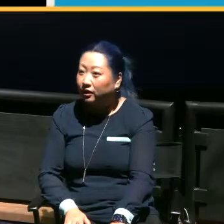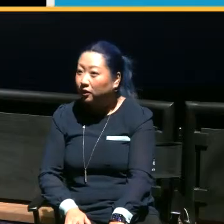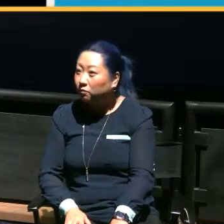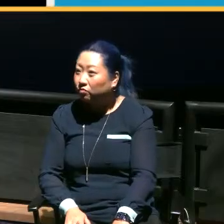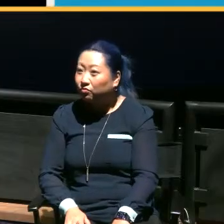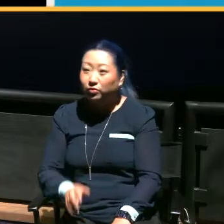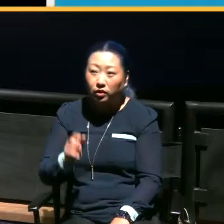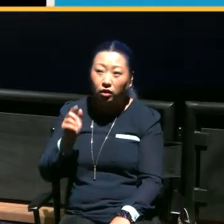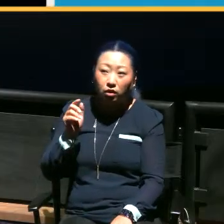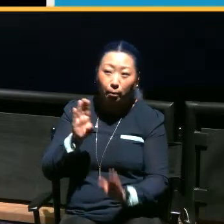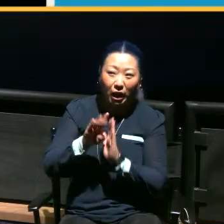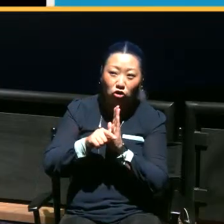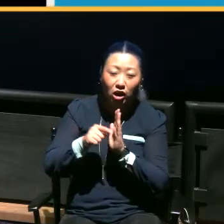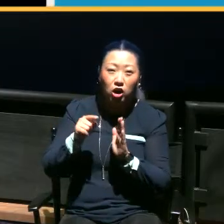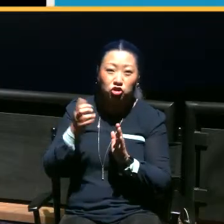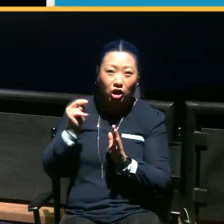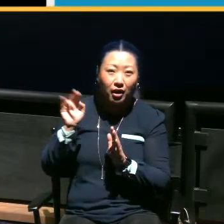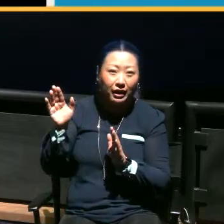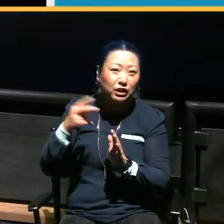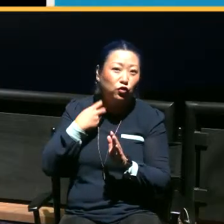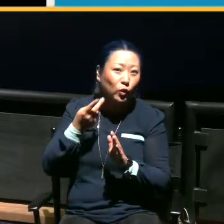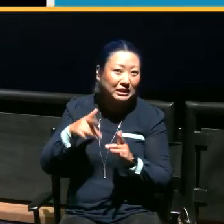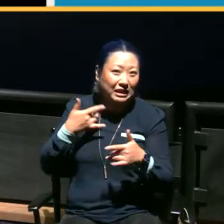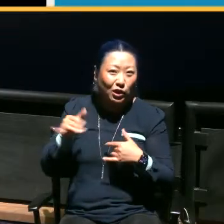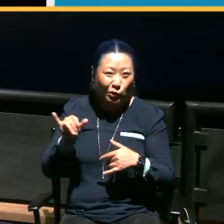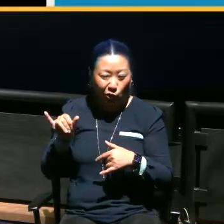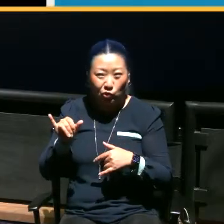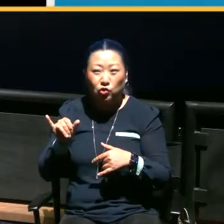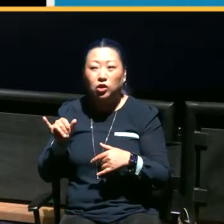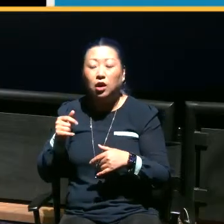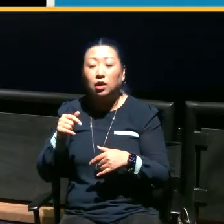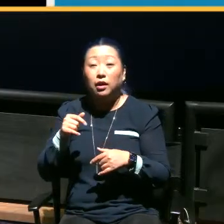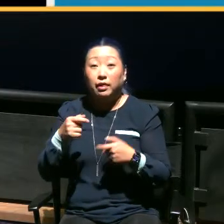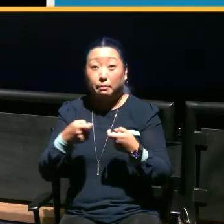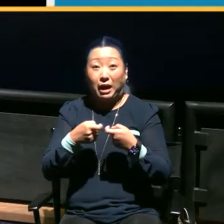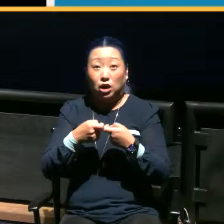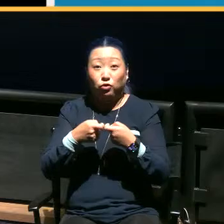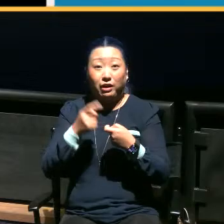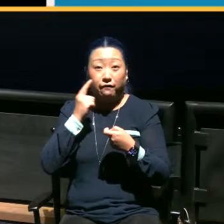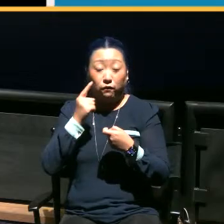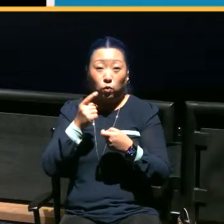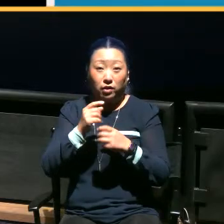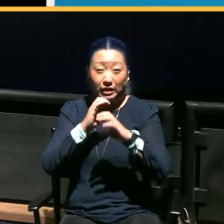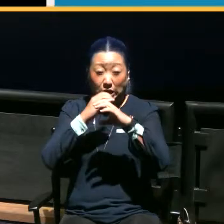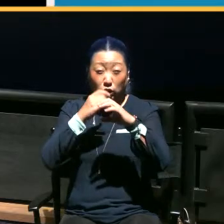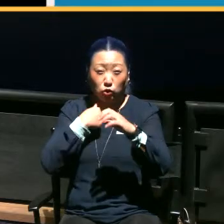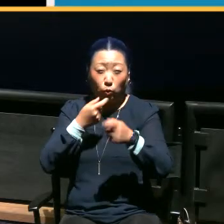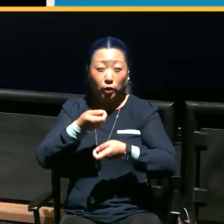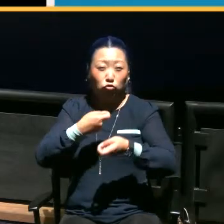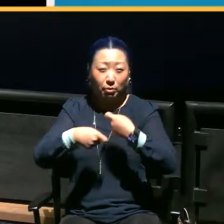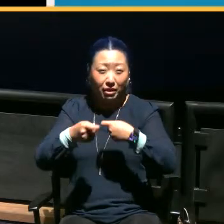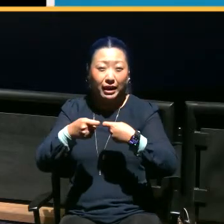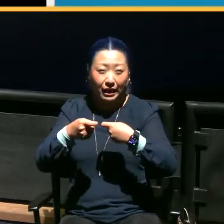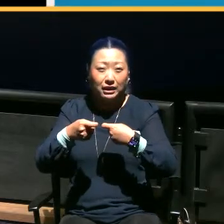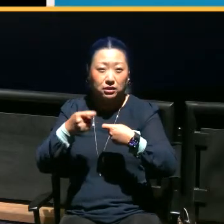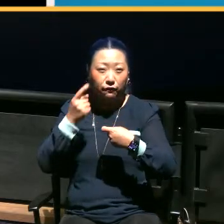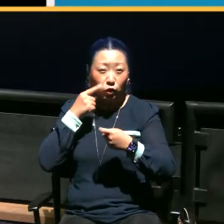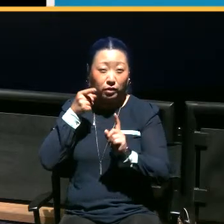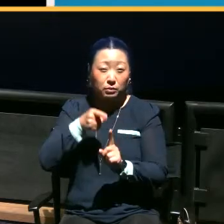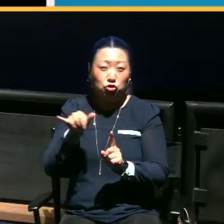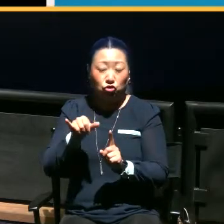you hear John's voice in the background. He was excited too. Okay, we also replaced the batteries on the telescope on this mission, and so there we